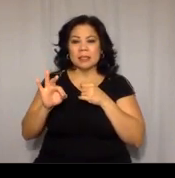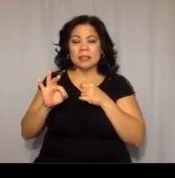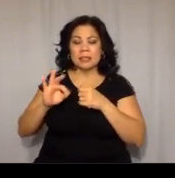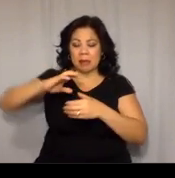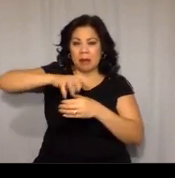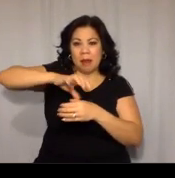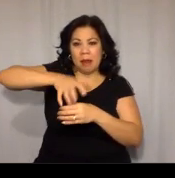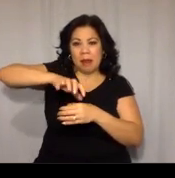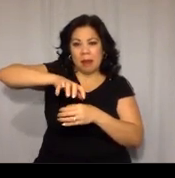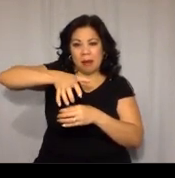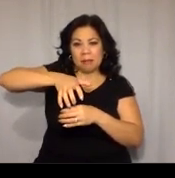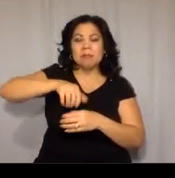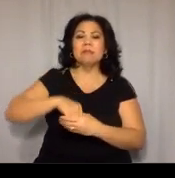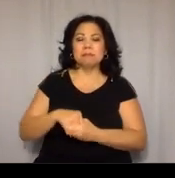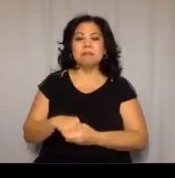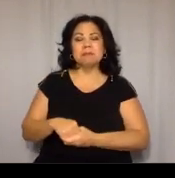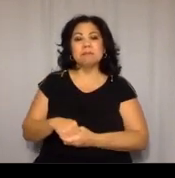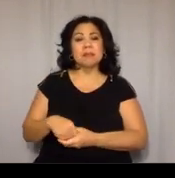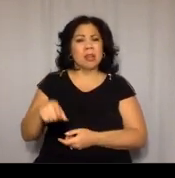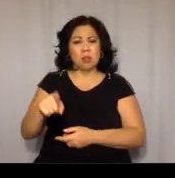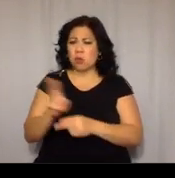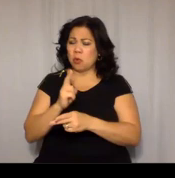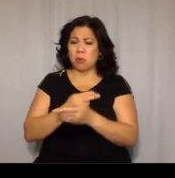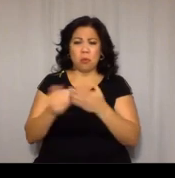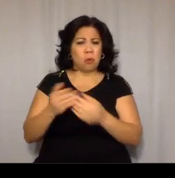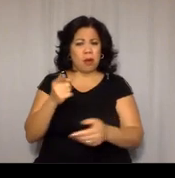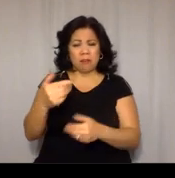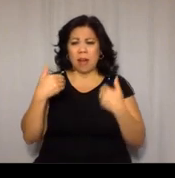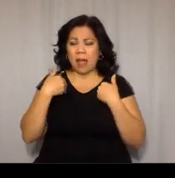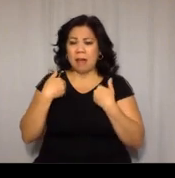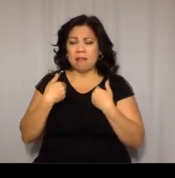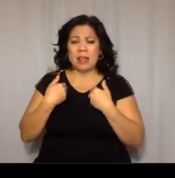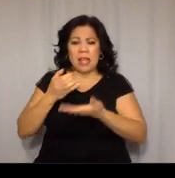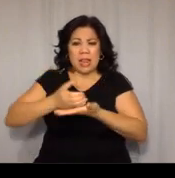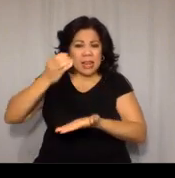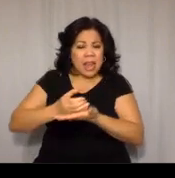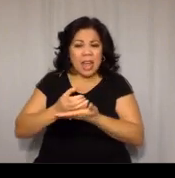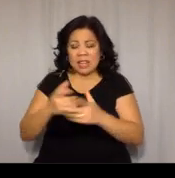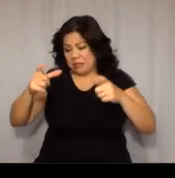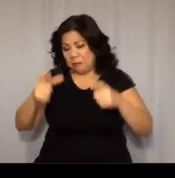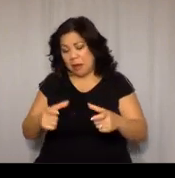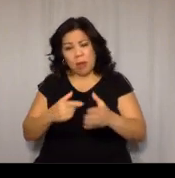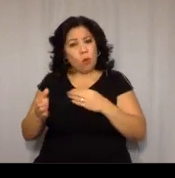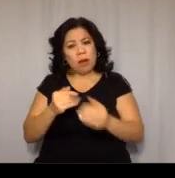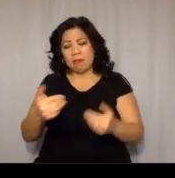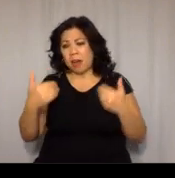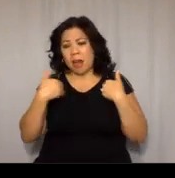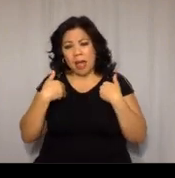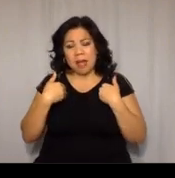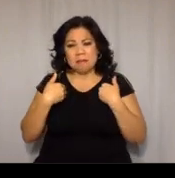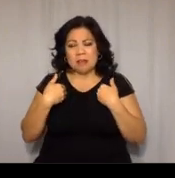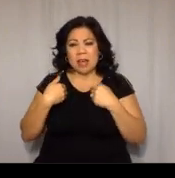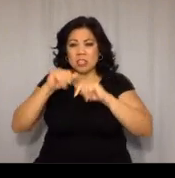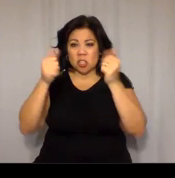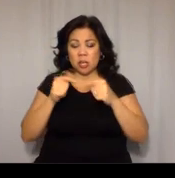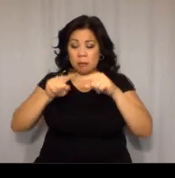top of a soup. But you know, you could use plates, you could use cans, you could use whatever you've got at home that is a circle. And